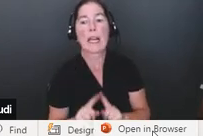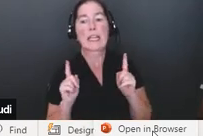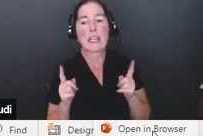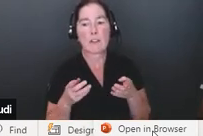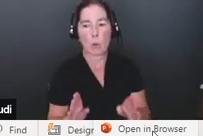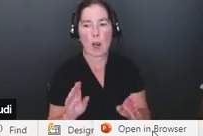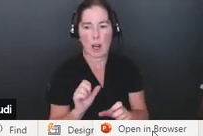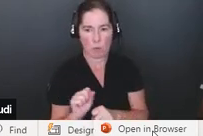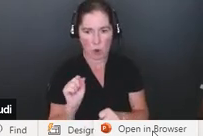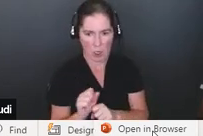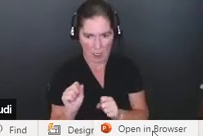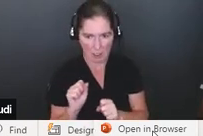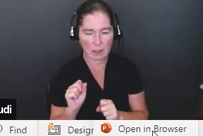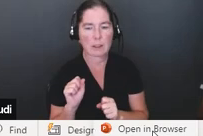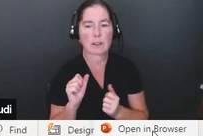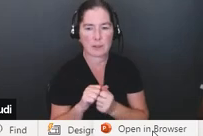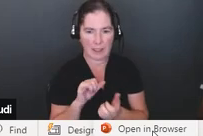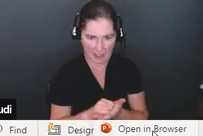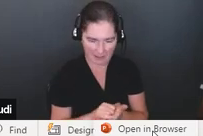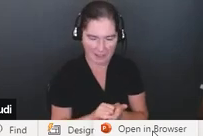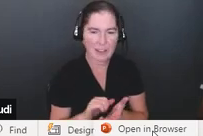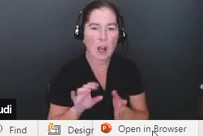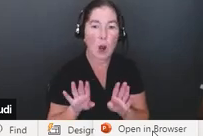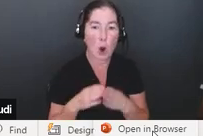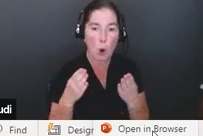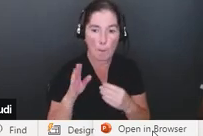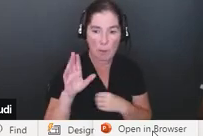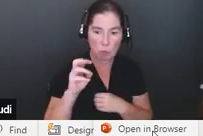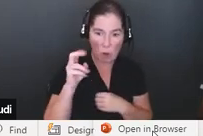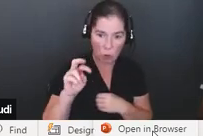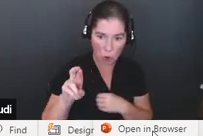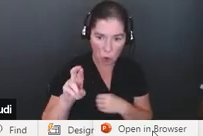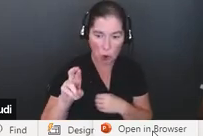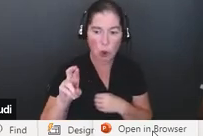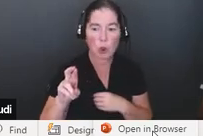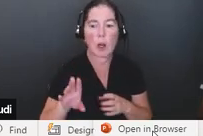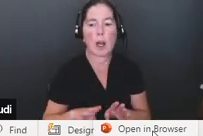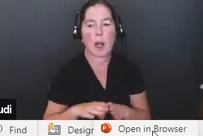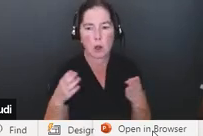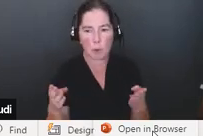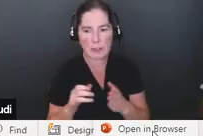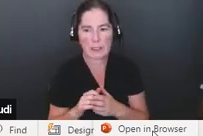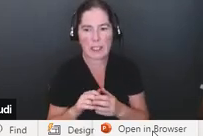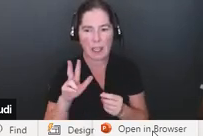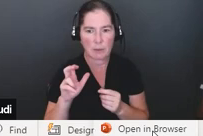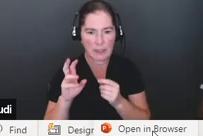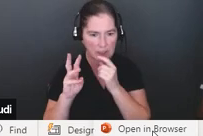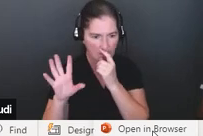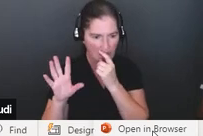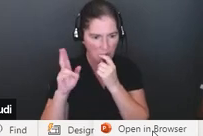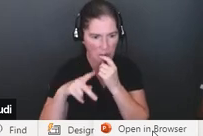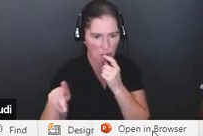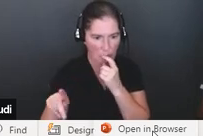And I'm finding that when I open in browser, it opens up the browser version of Microsoft 365's PowerPoint